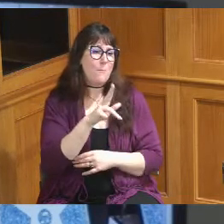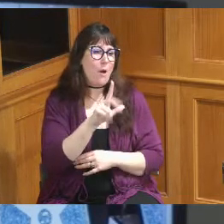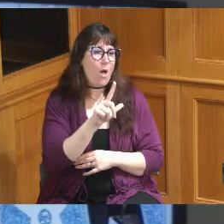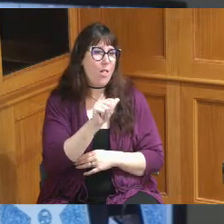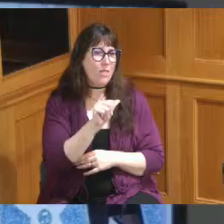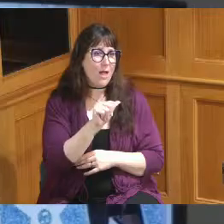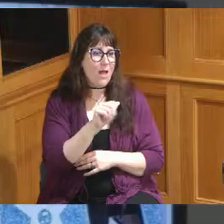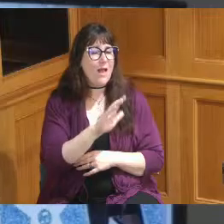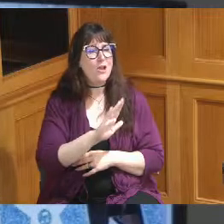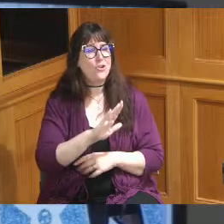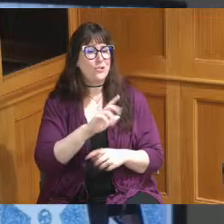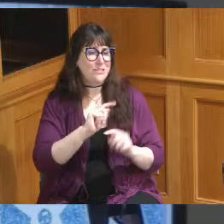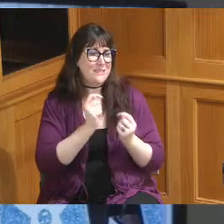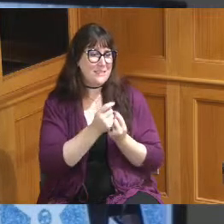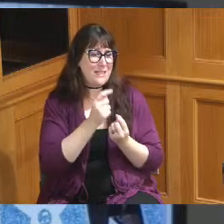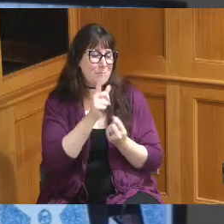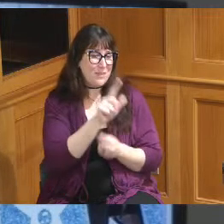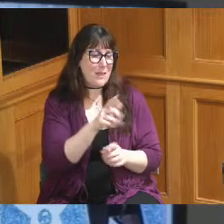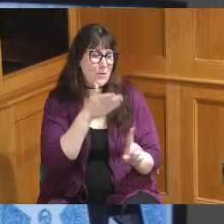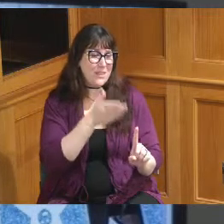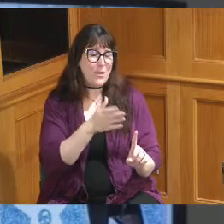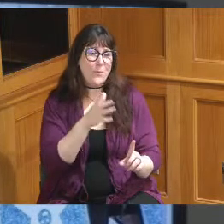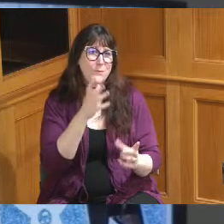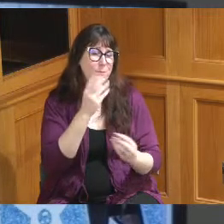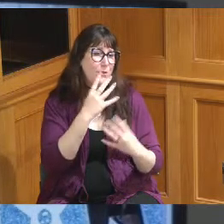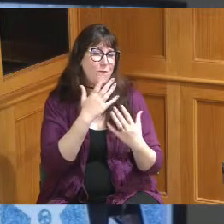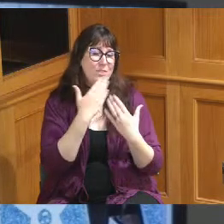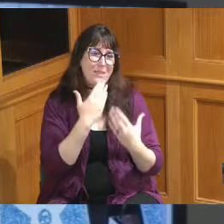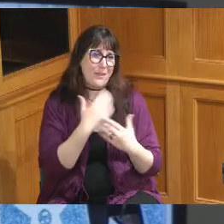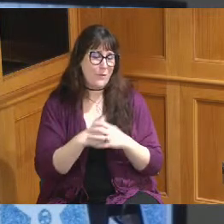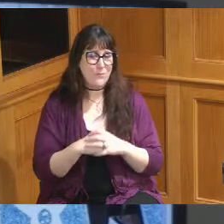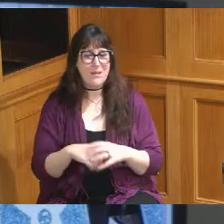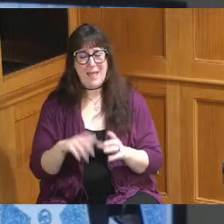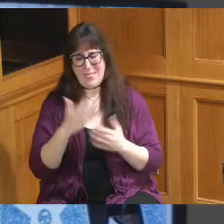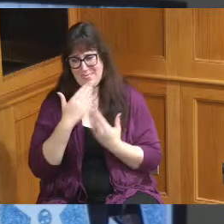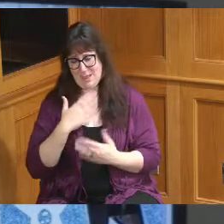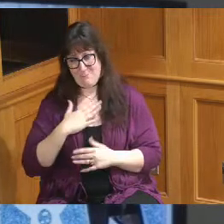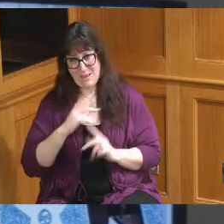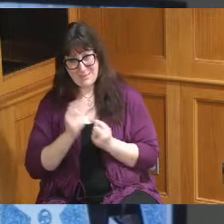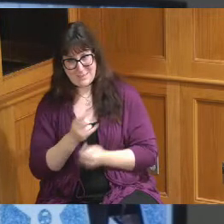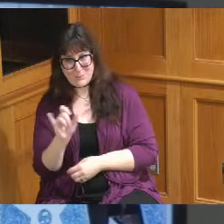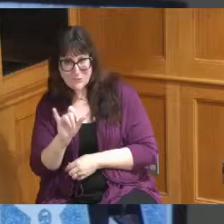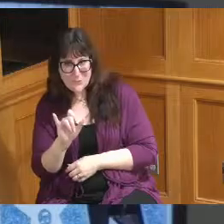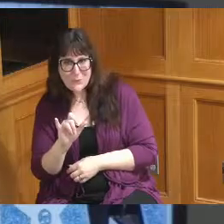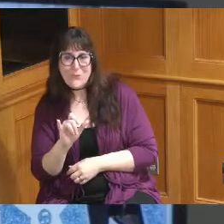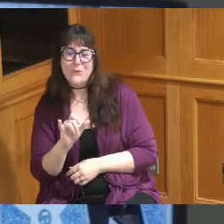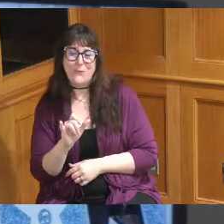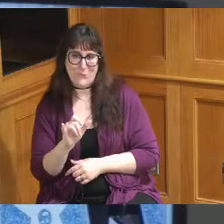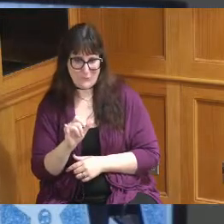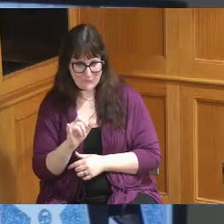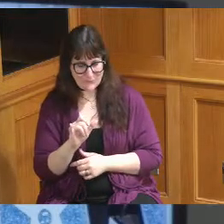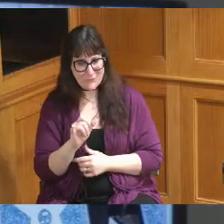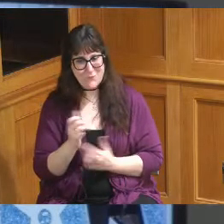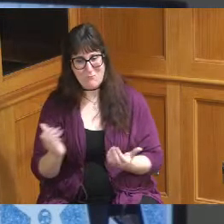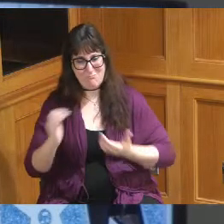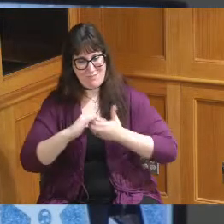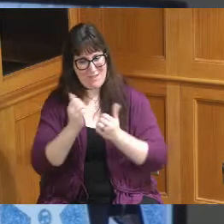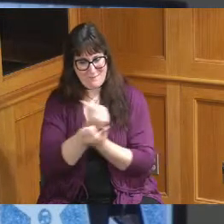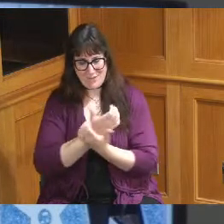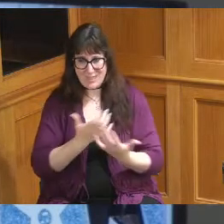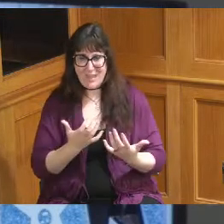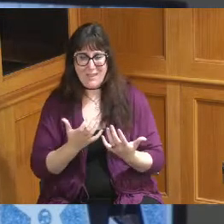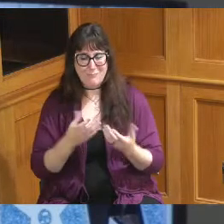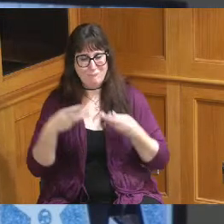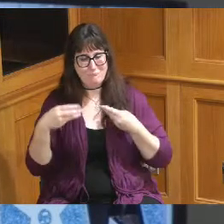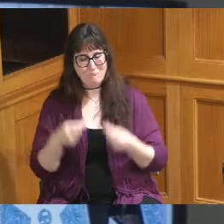entire team at the library. And I want to thank my team as well to help putting those together. So I want to